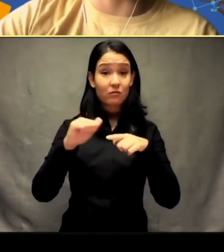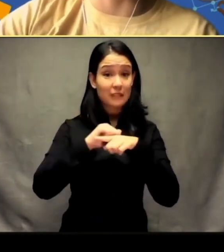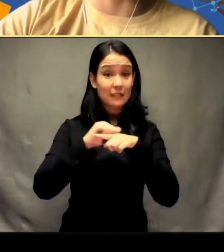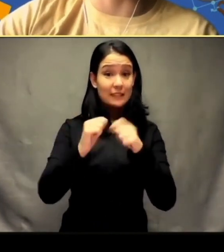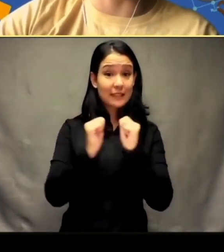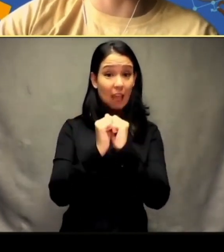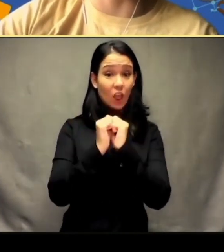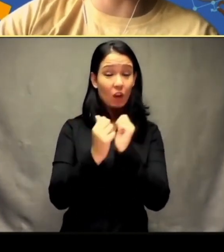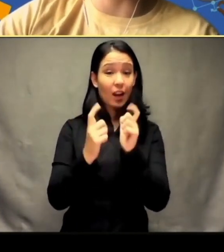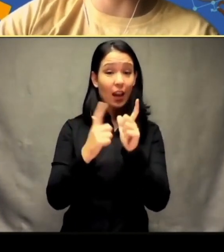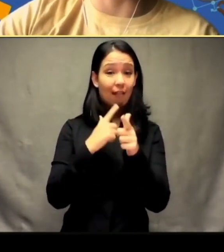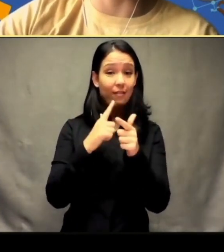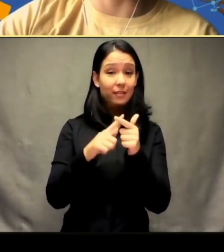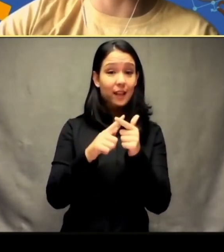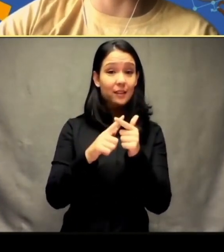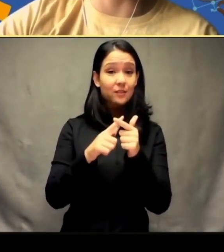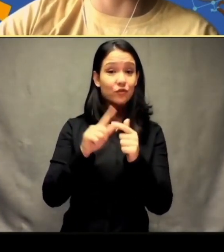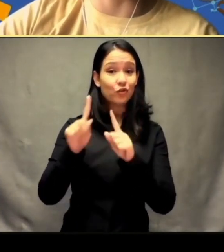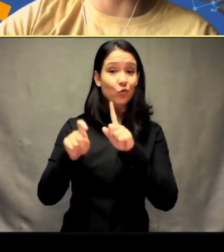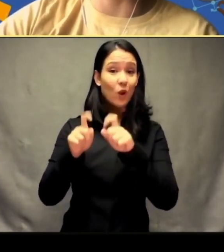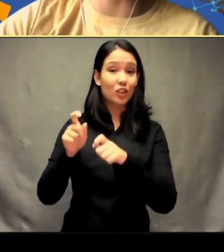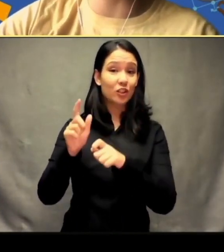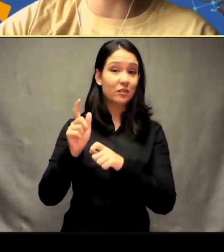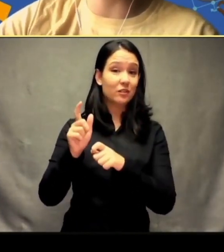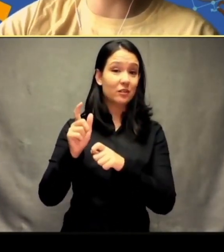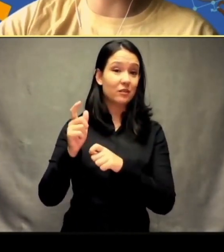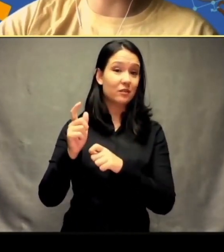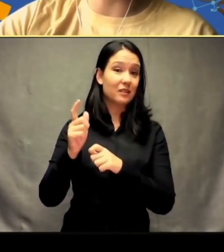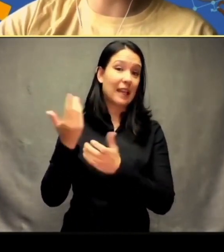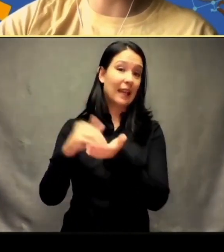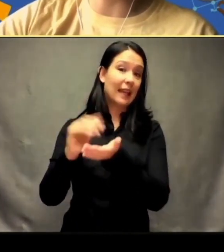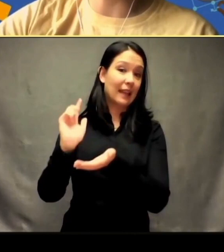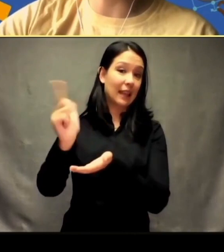then we can revisit the questions in a few minutes.